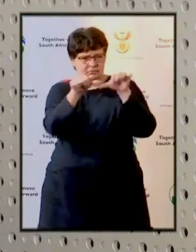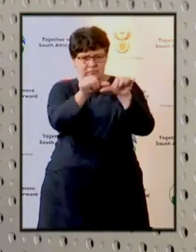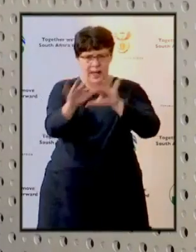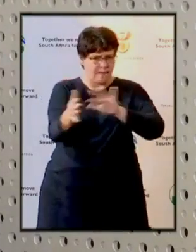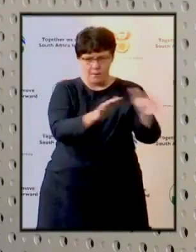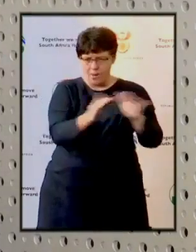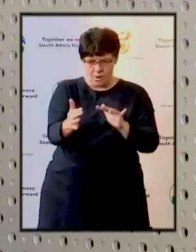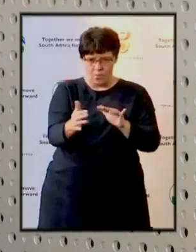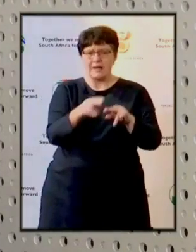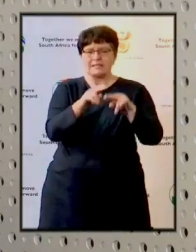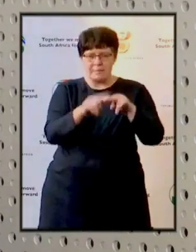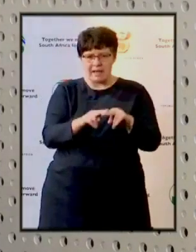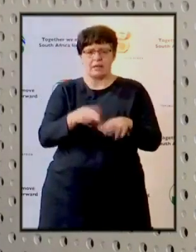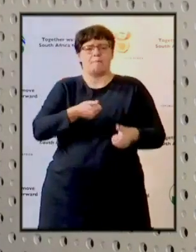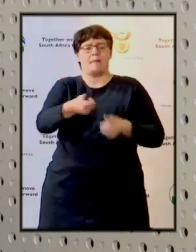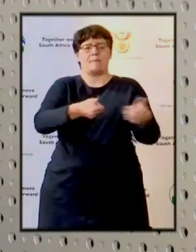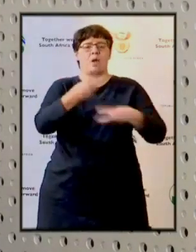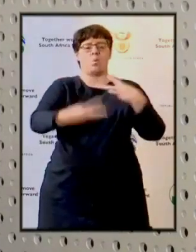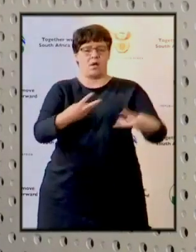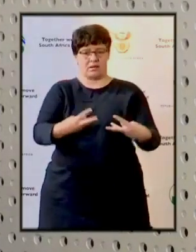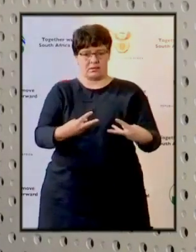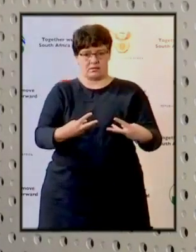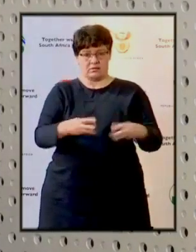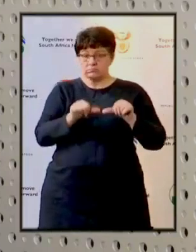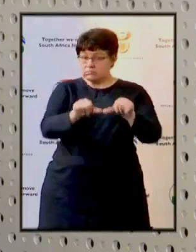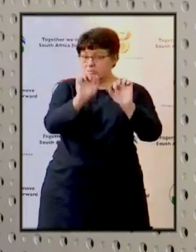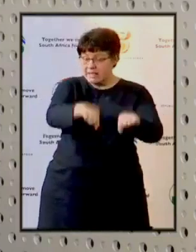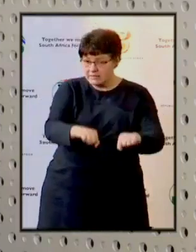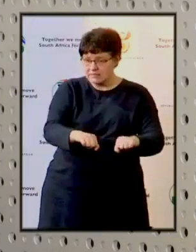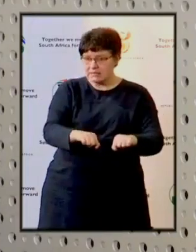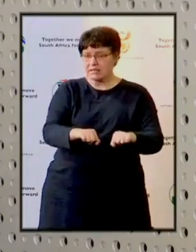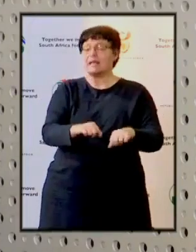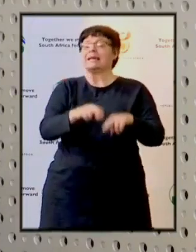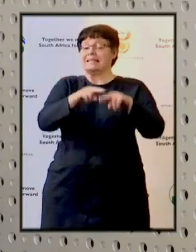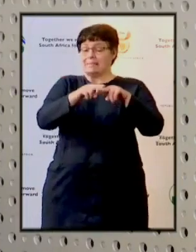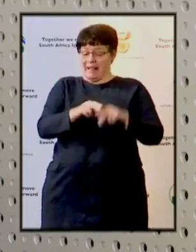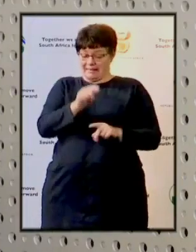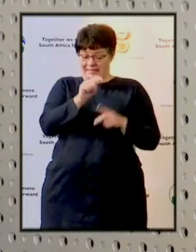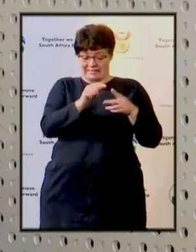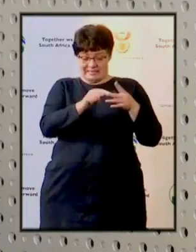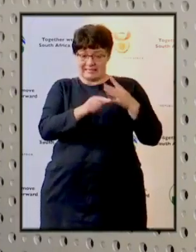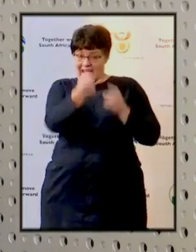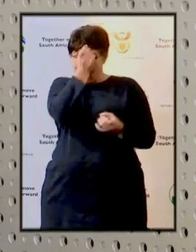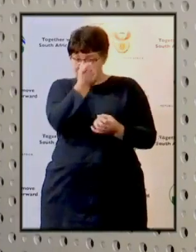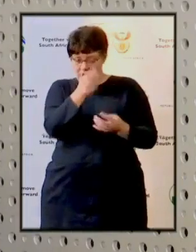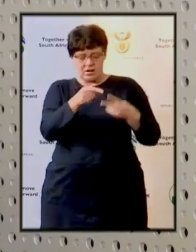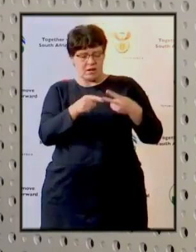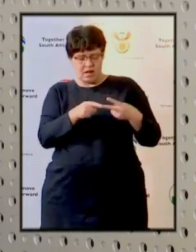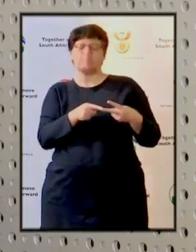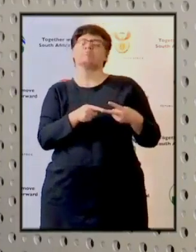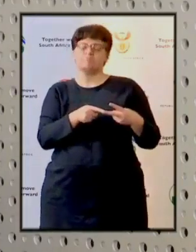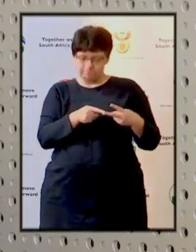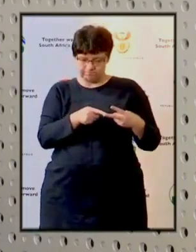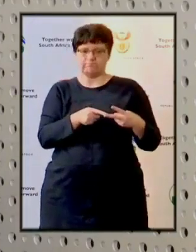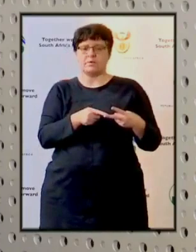the numbers of people who are at work. And based on all of that, the Minister of Health would then make a recommendation to